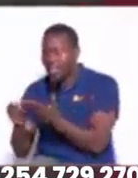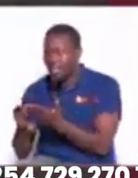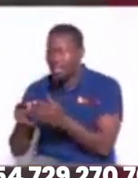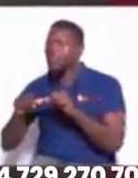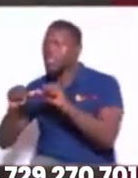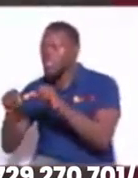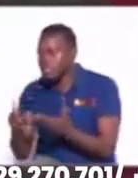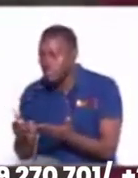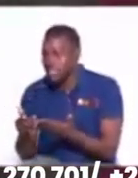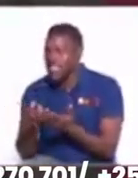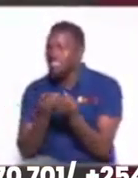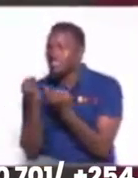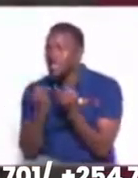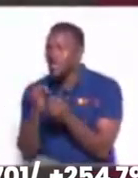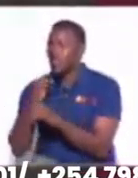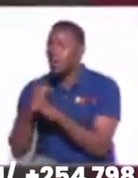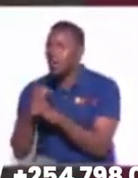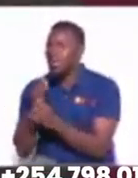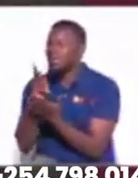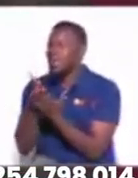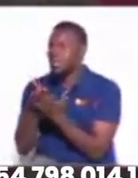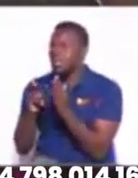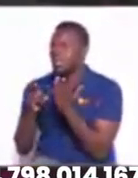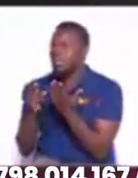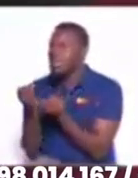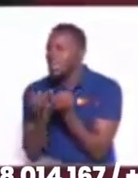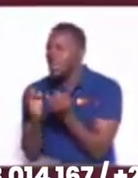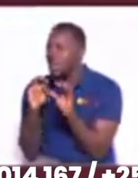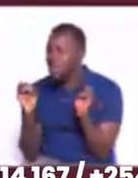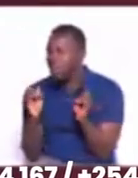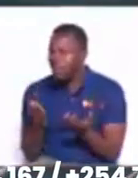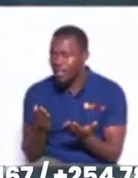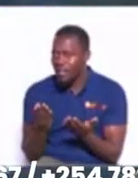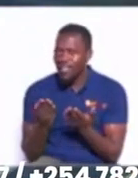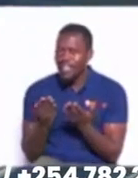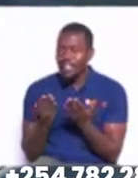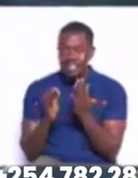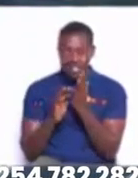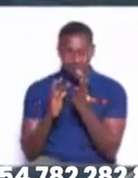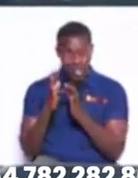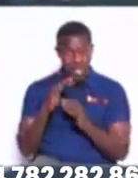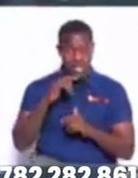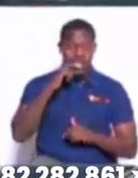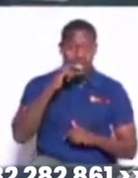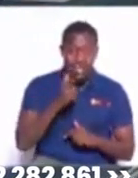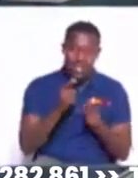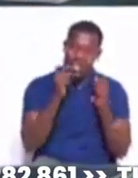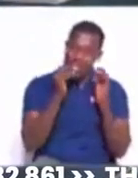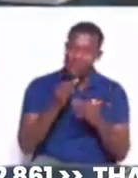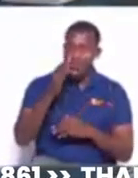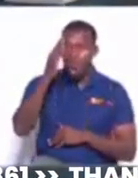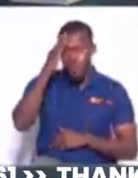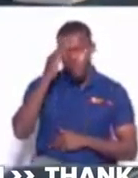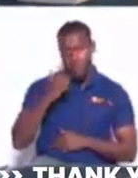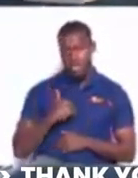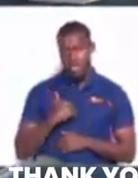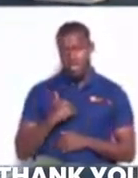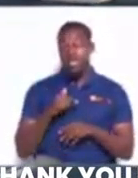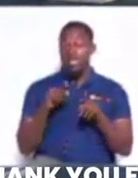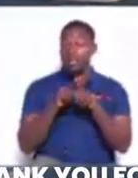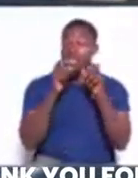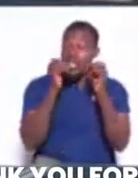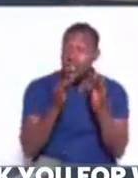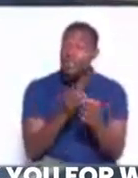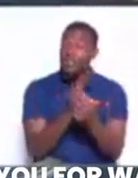the Sabbath, oh, that one, that's old. Don't worry about it. He that says I know him and keepeth not his commandments